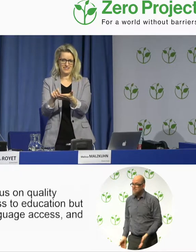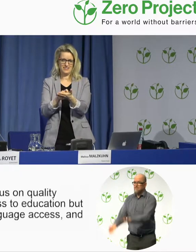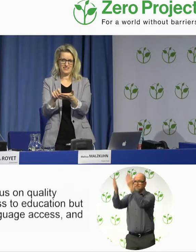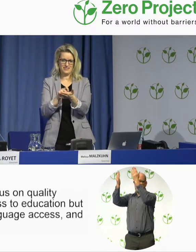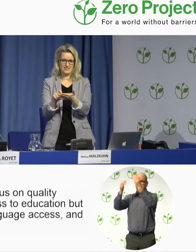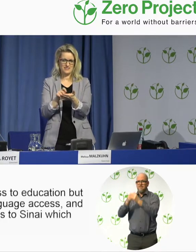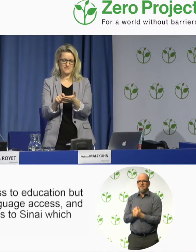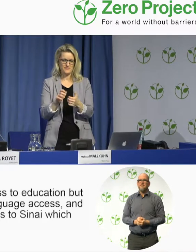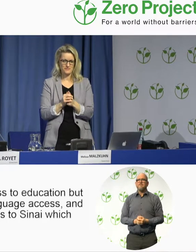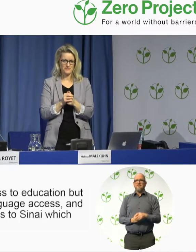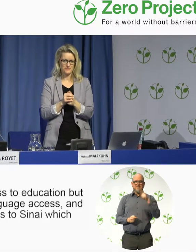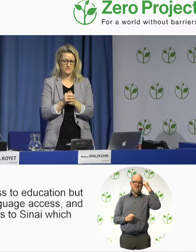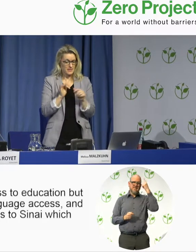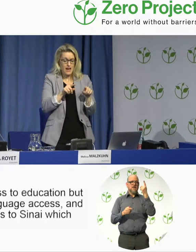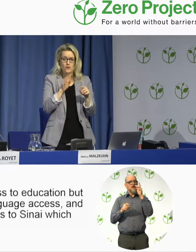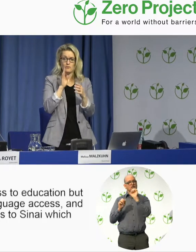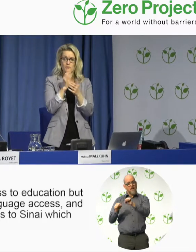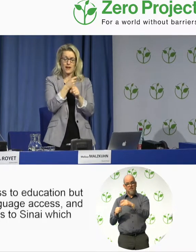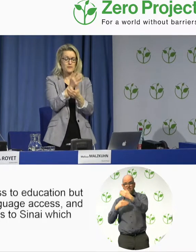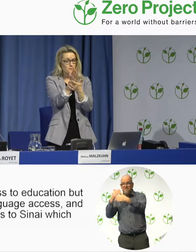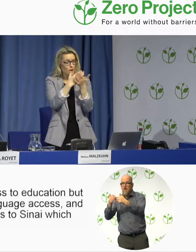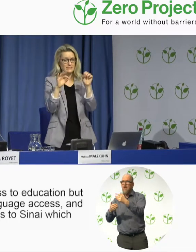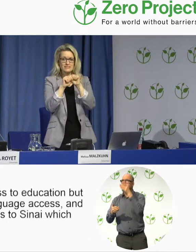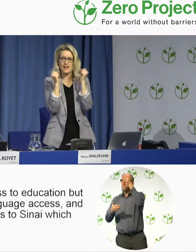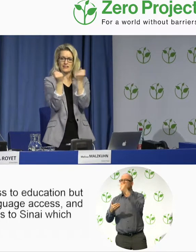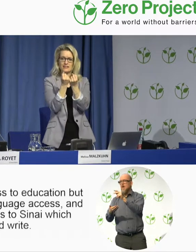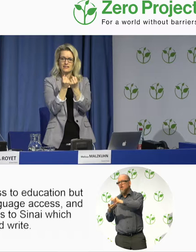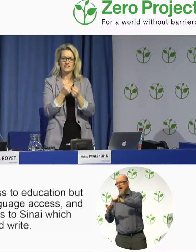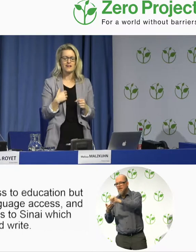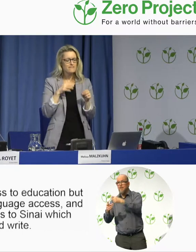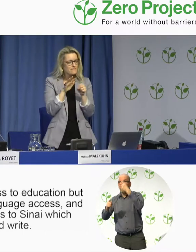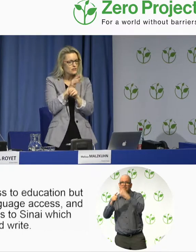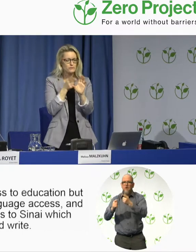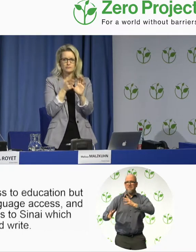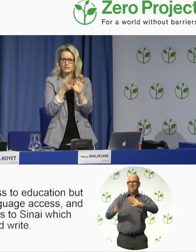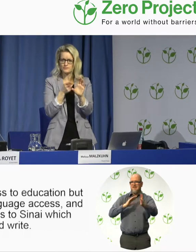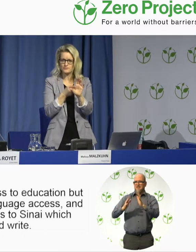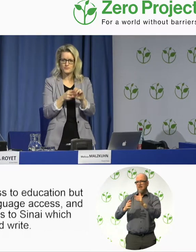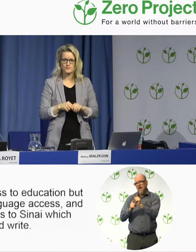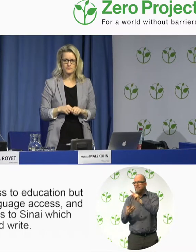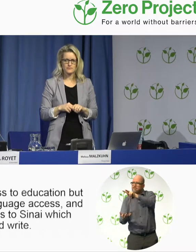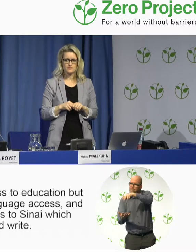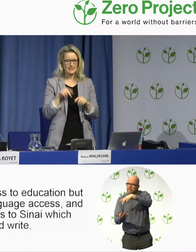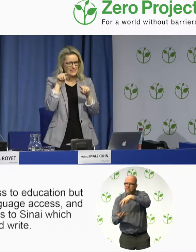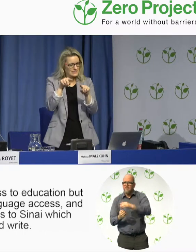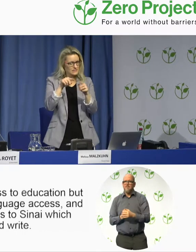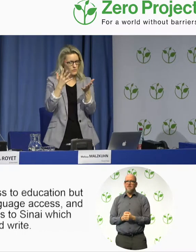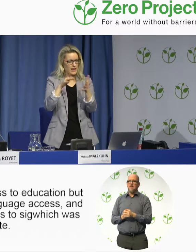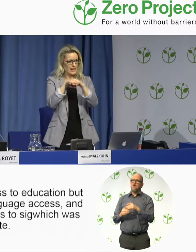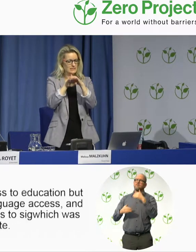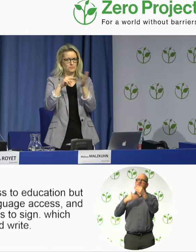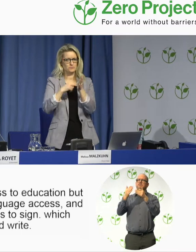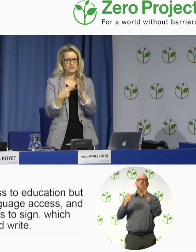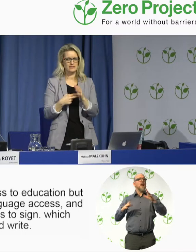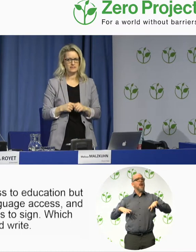a foundation in a sign language enhances a child's ability to learn to read and write. This is what can ensure that they will be a full participating member